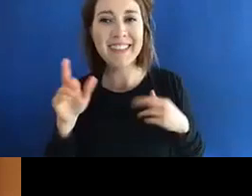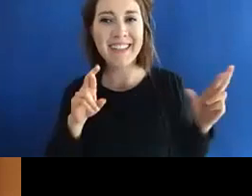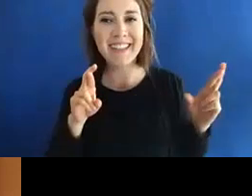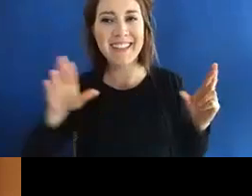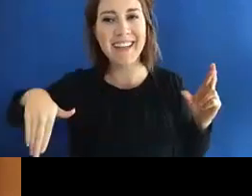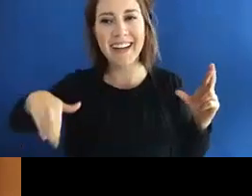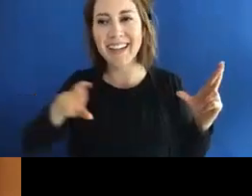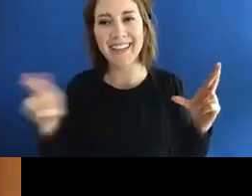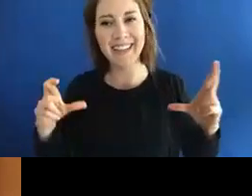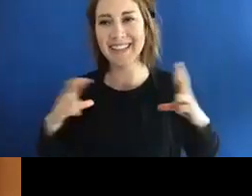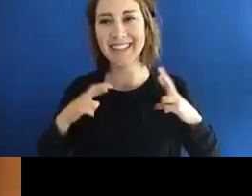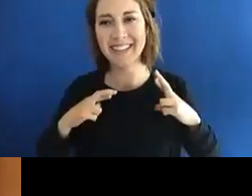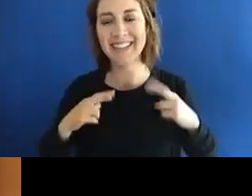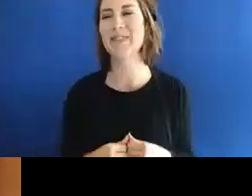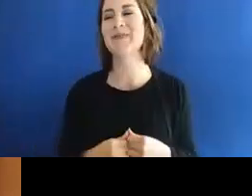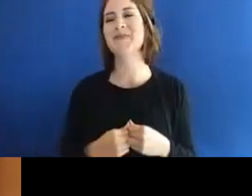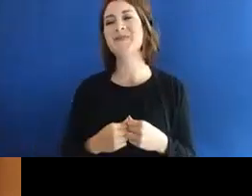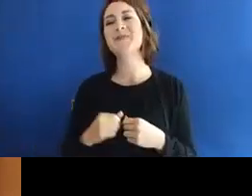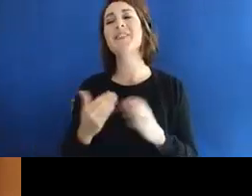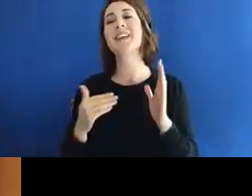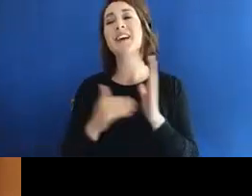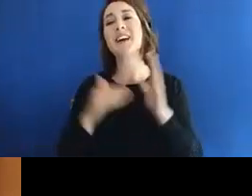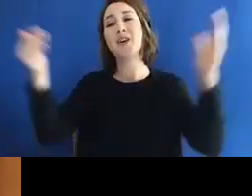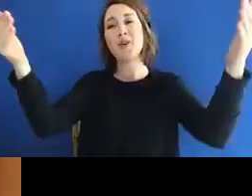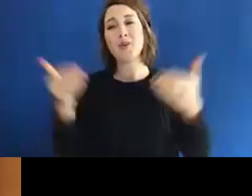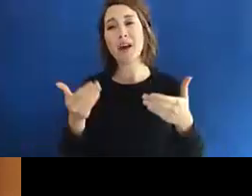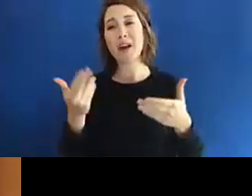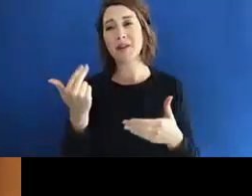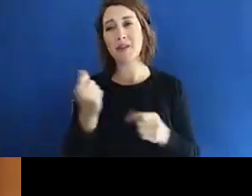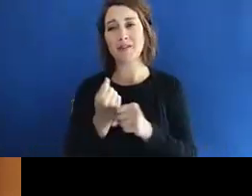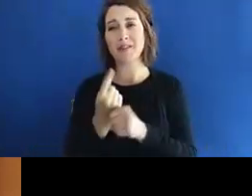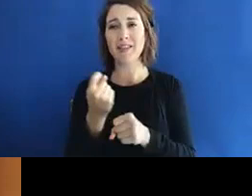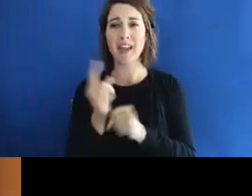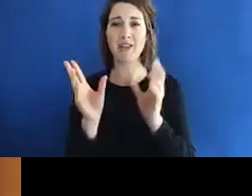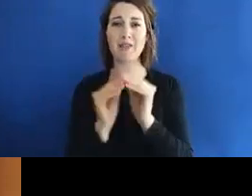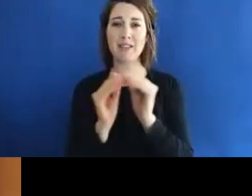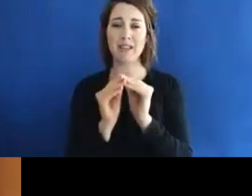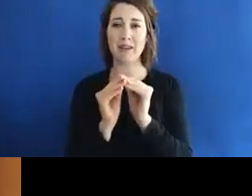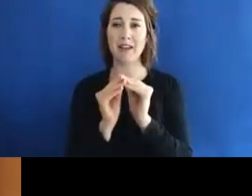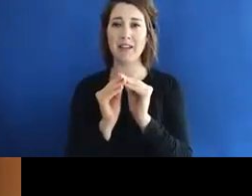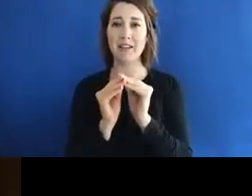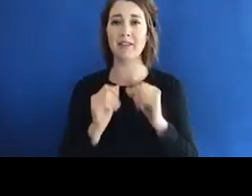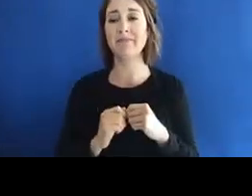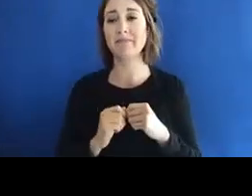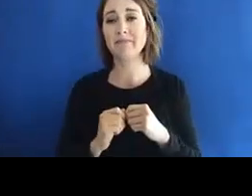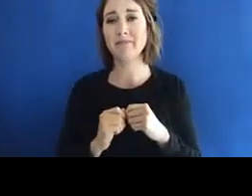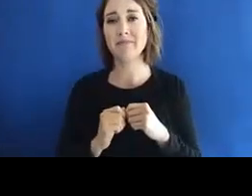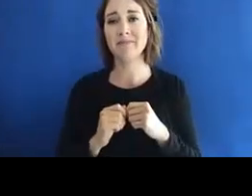Once again, welcome to the 13th Annual Summit on Performance Management Excellence, and learn lots from an outstanding